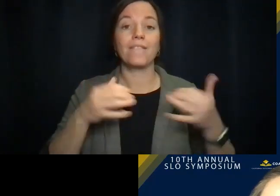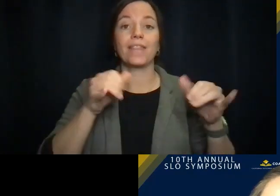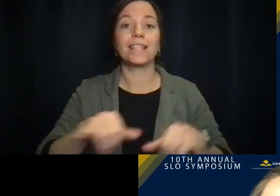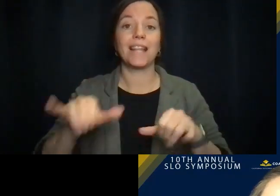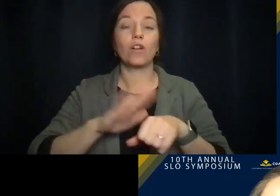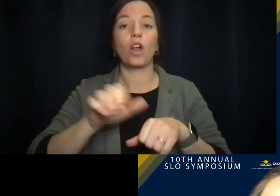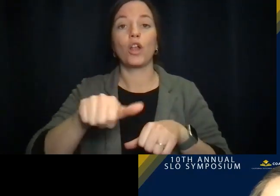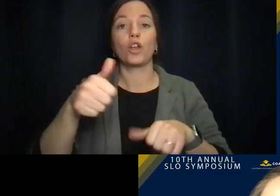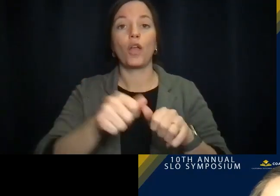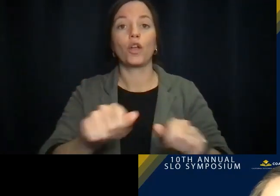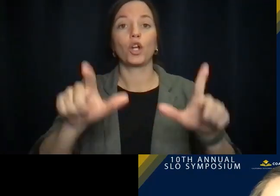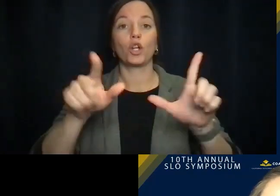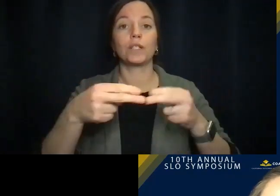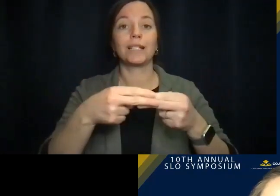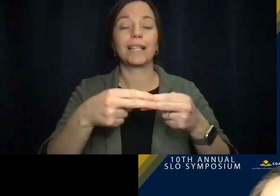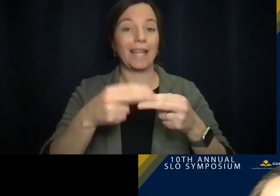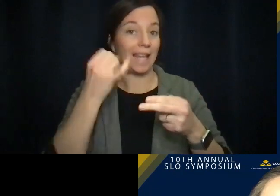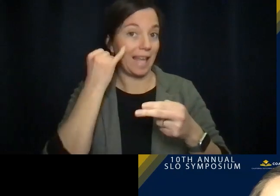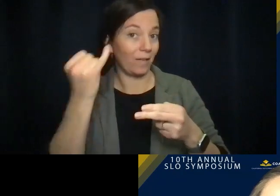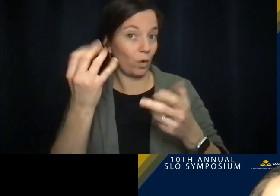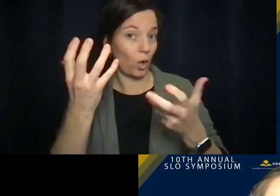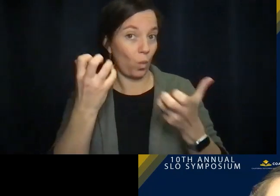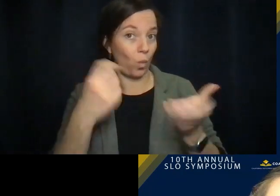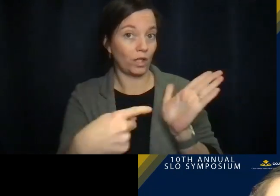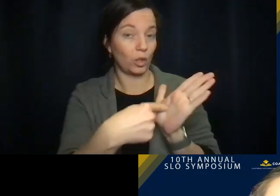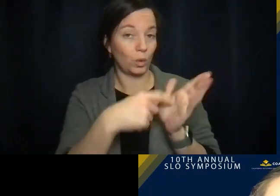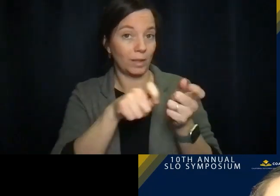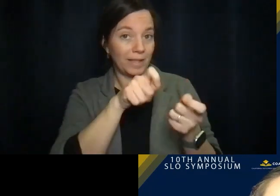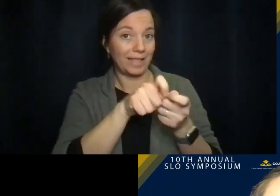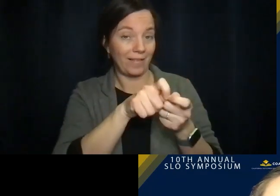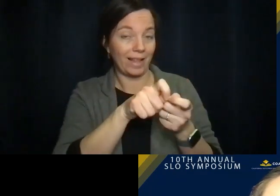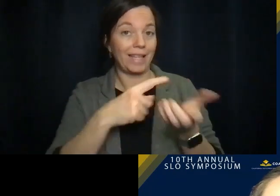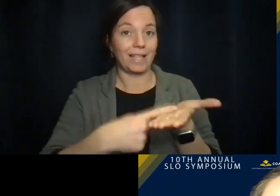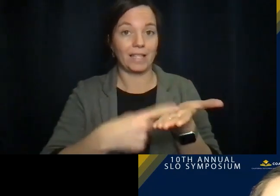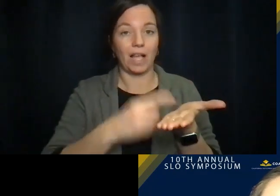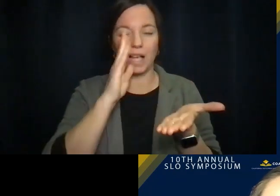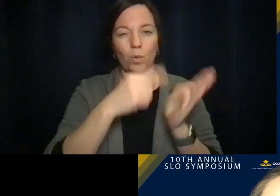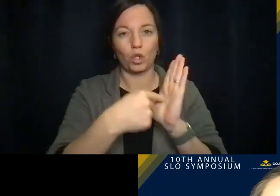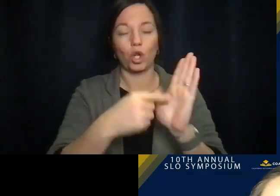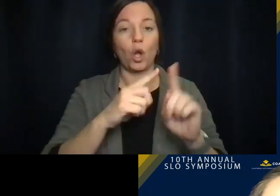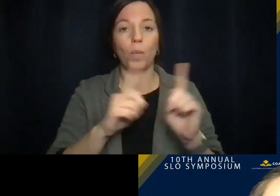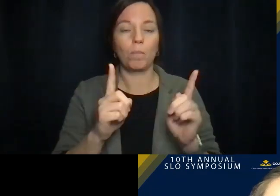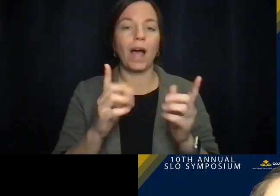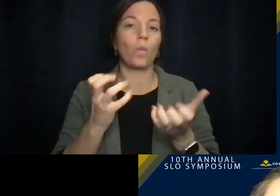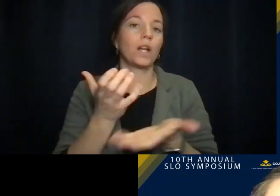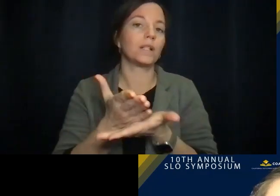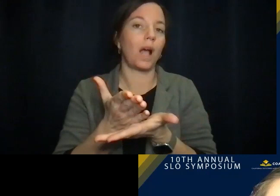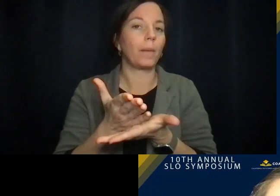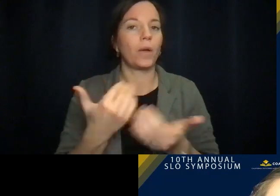If we need to look at something specific, I'm happy to bring them up and share the screen, but I'm going to stop and so that we have more time for your questions.